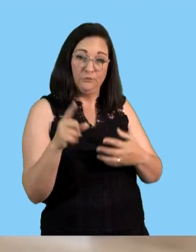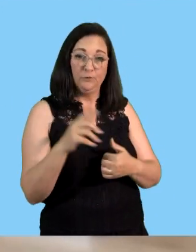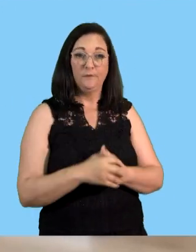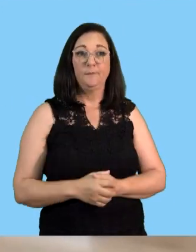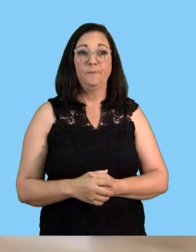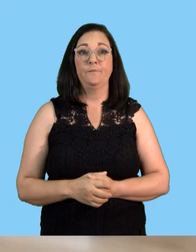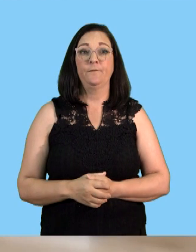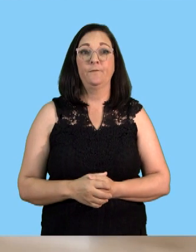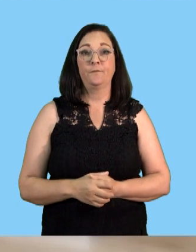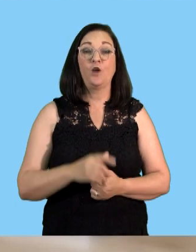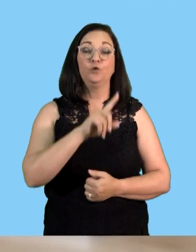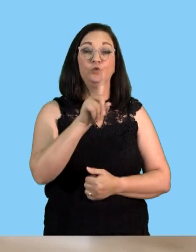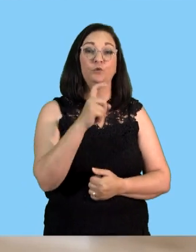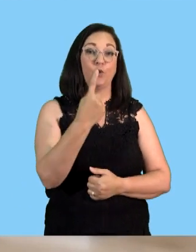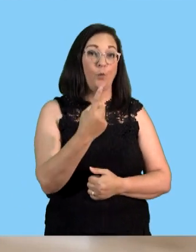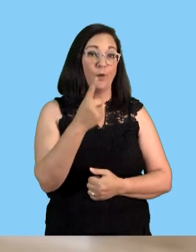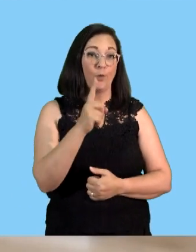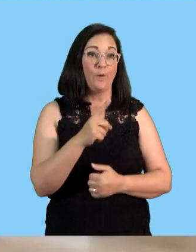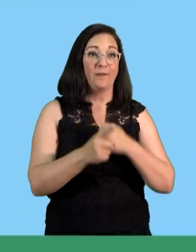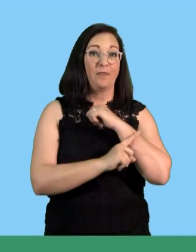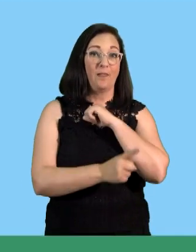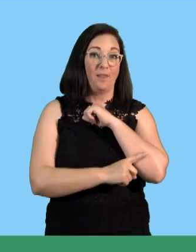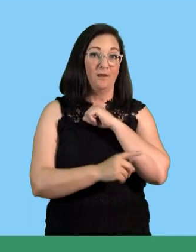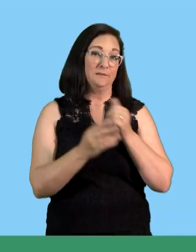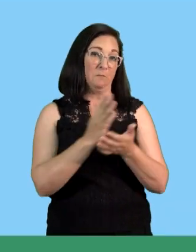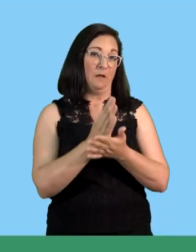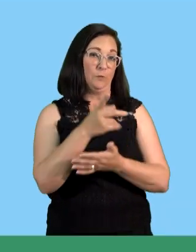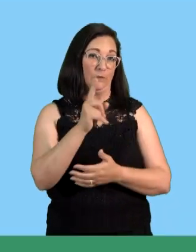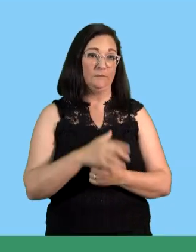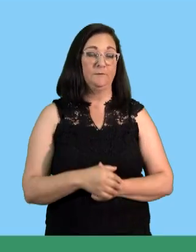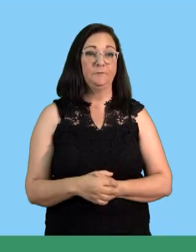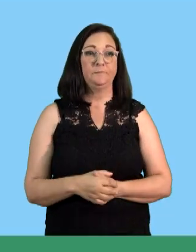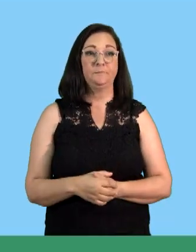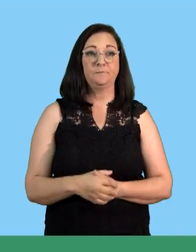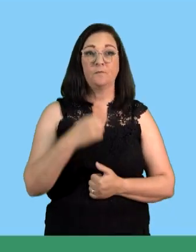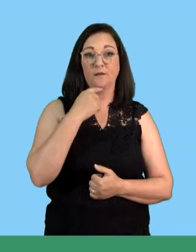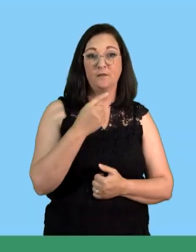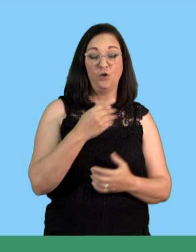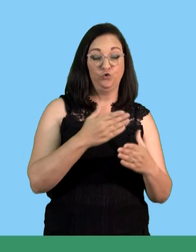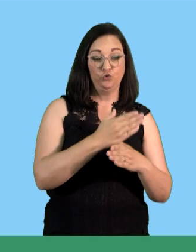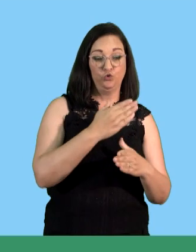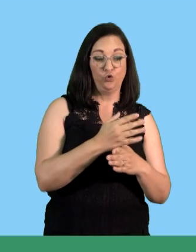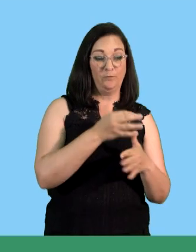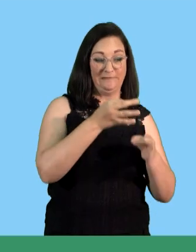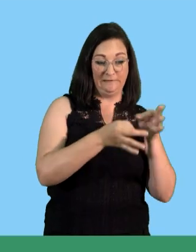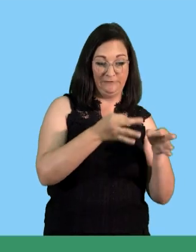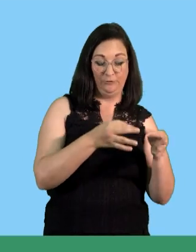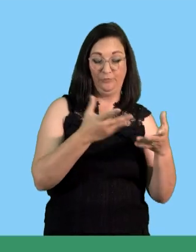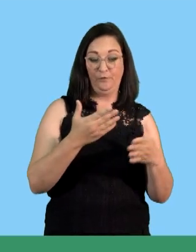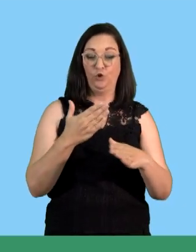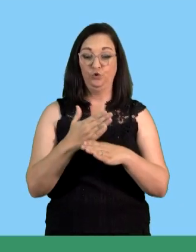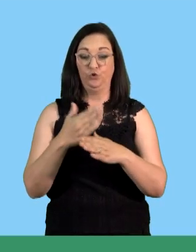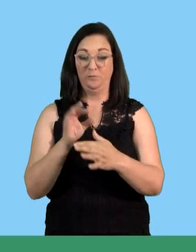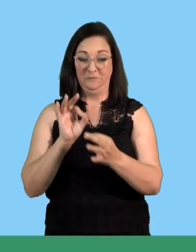part is of question 1, outline the differences between job description and job